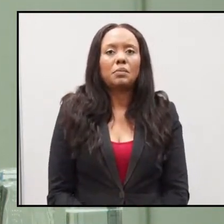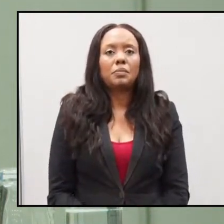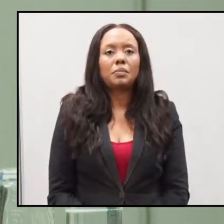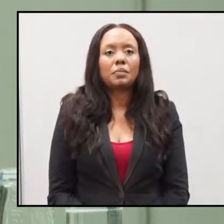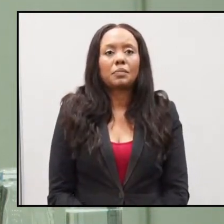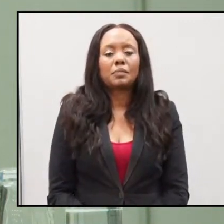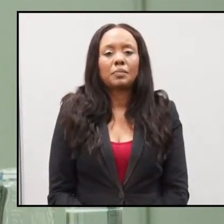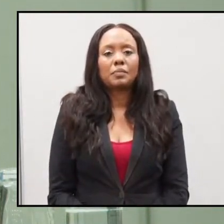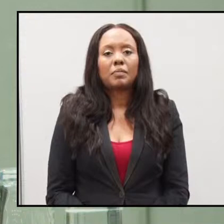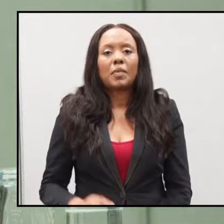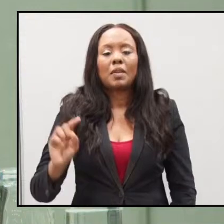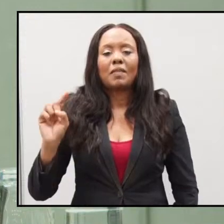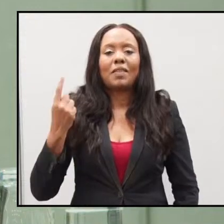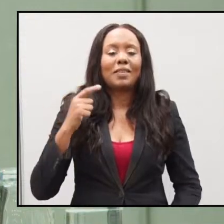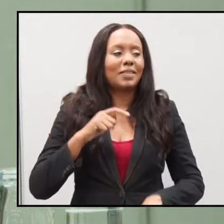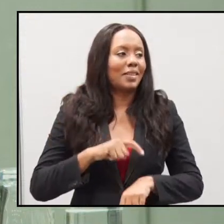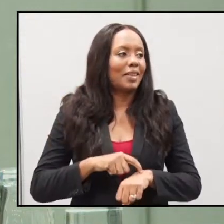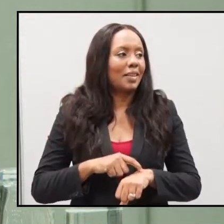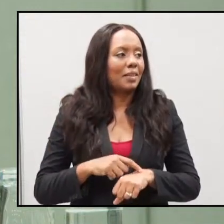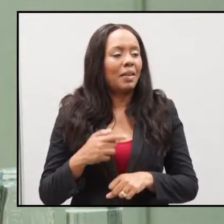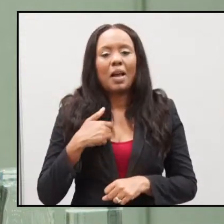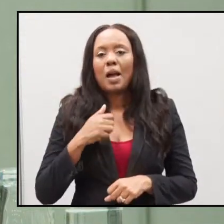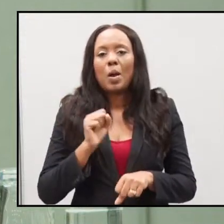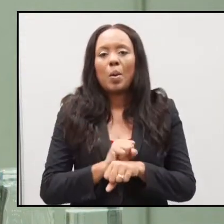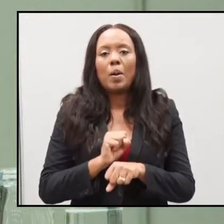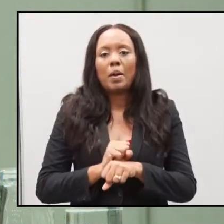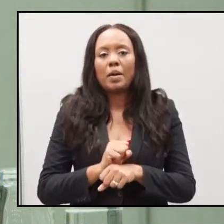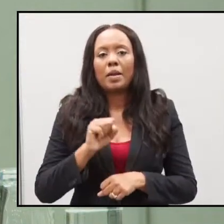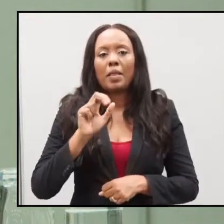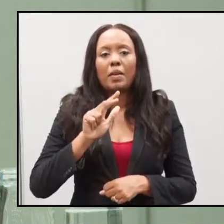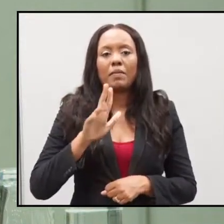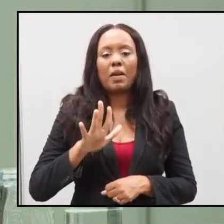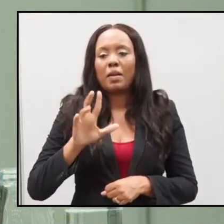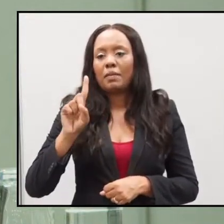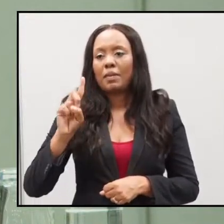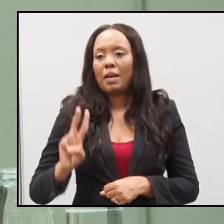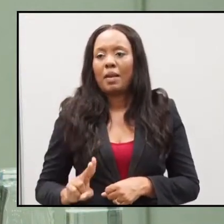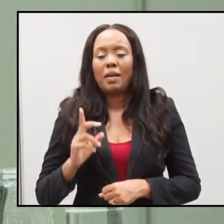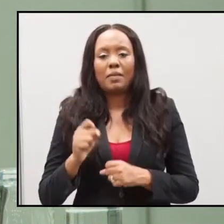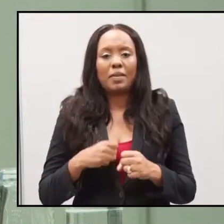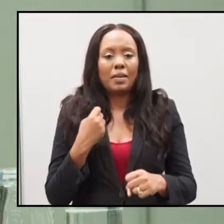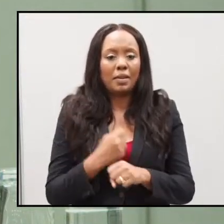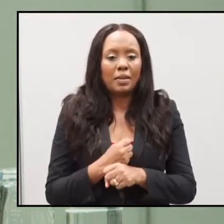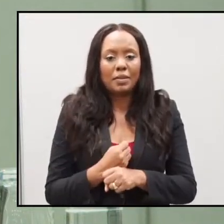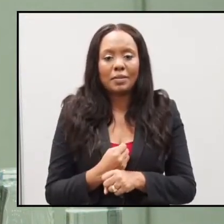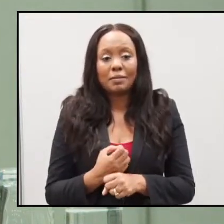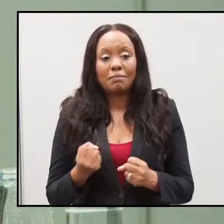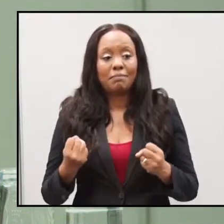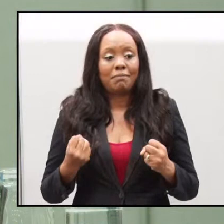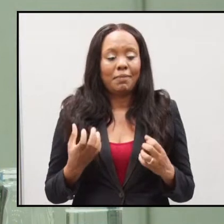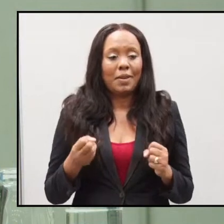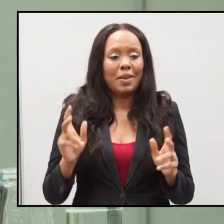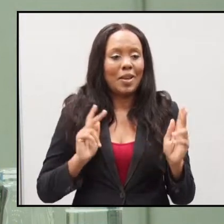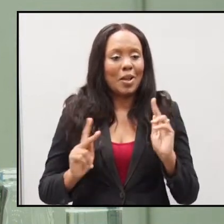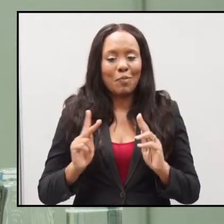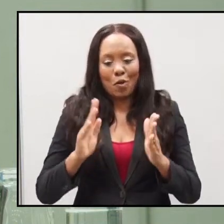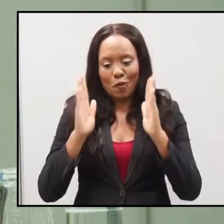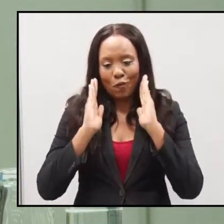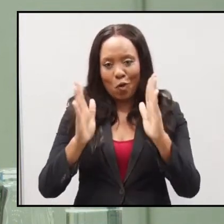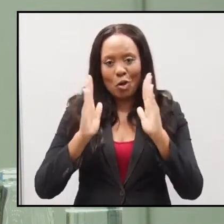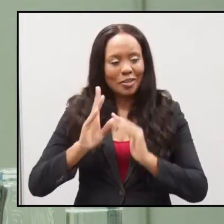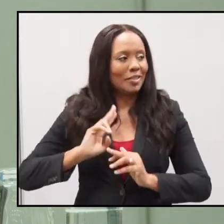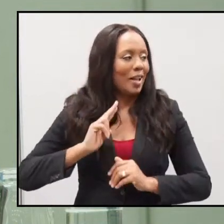my 35.5 years working in the archives that we have been having so much attention paid to us. And I want to